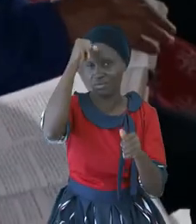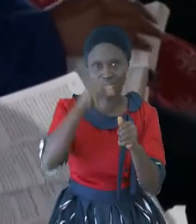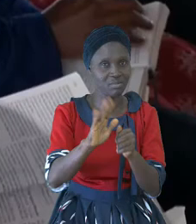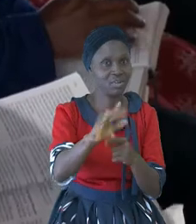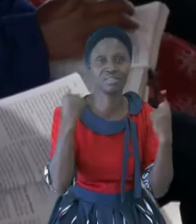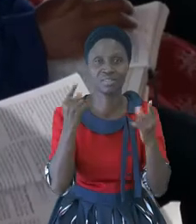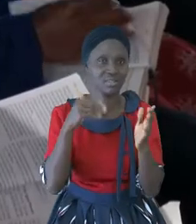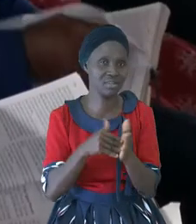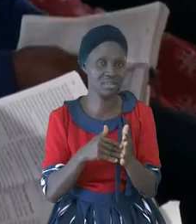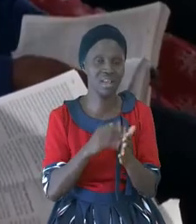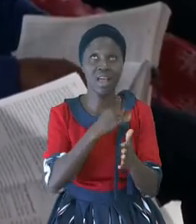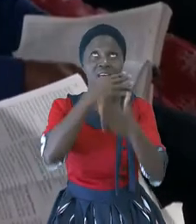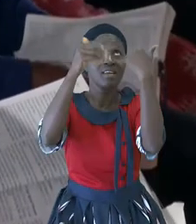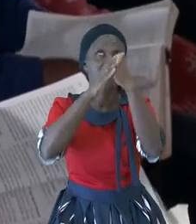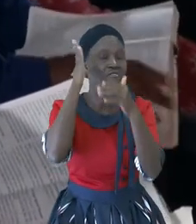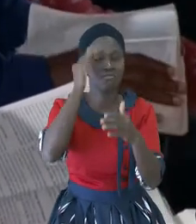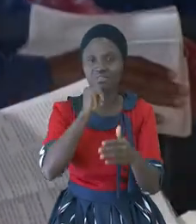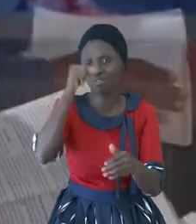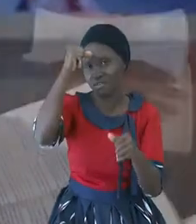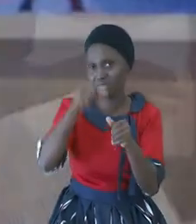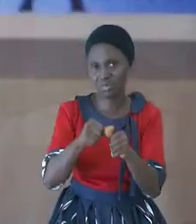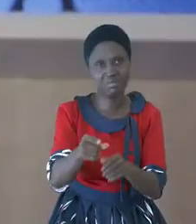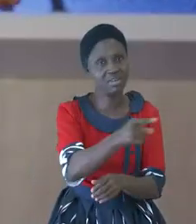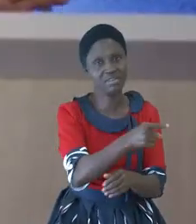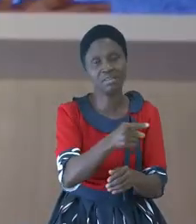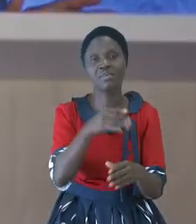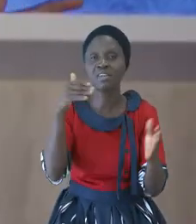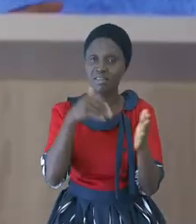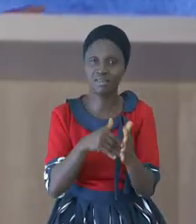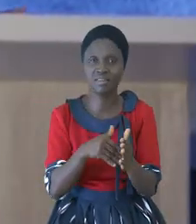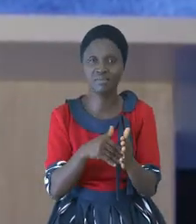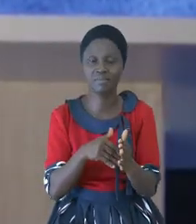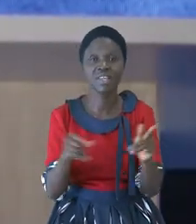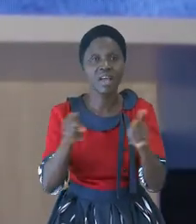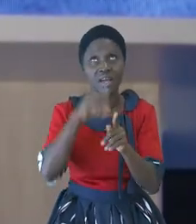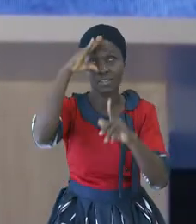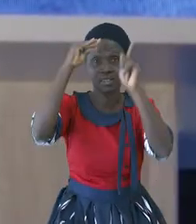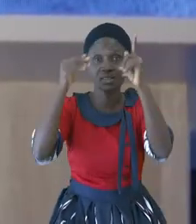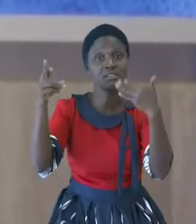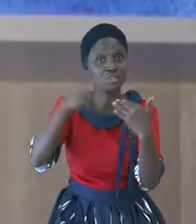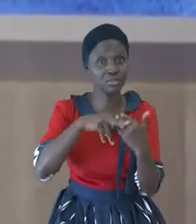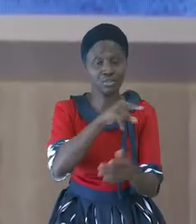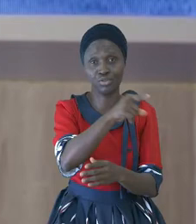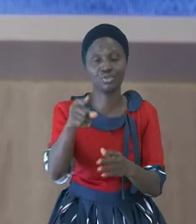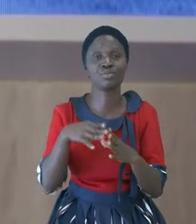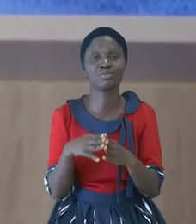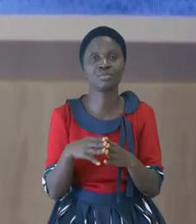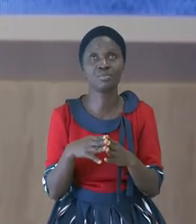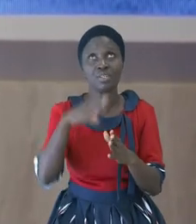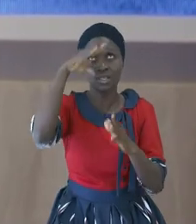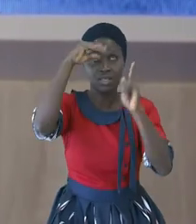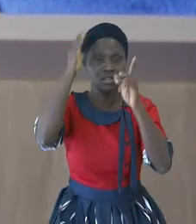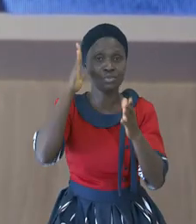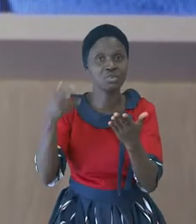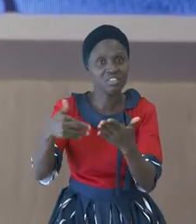And heaven will not remember them anymore. It will, as he restores you, he renews your life. In